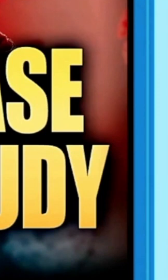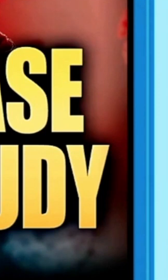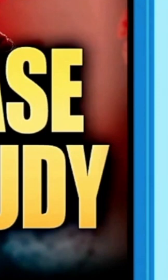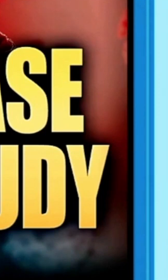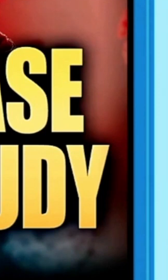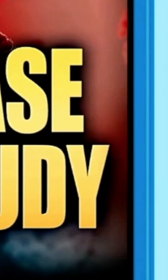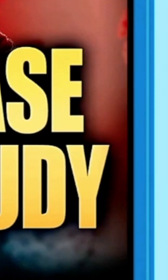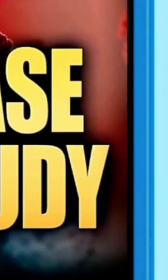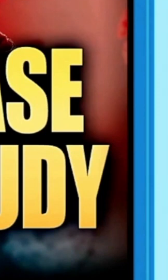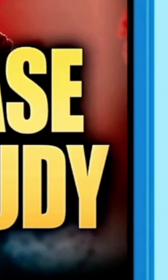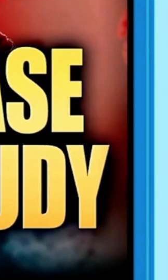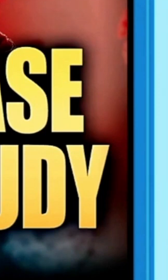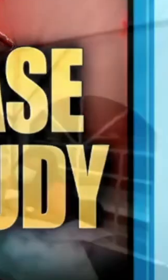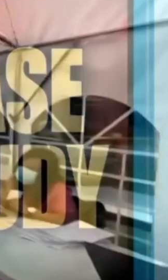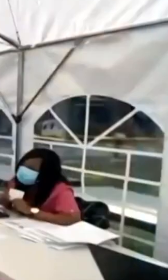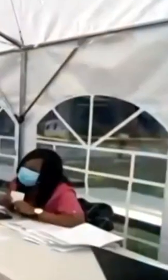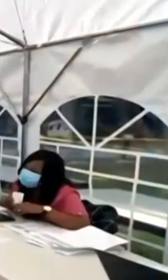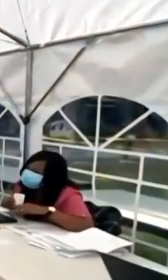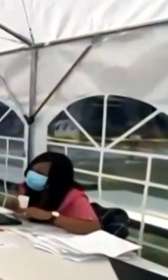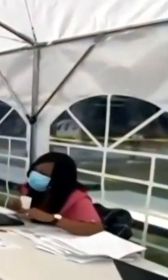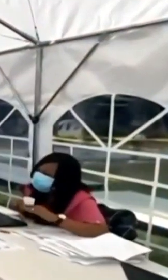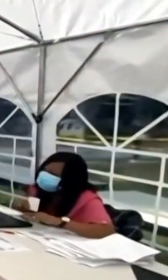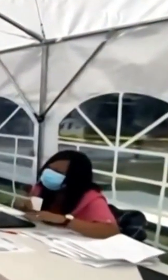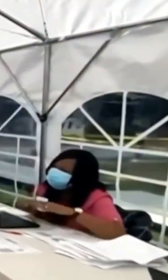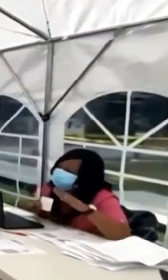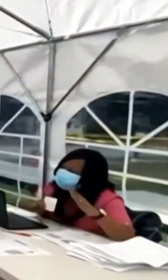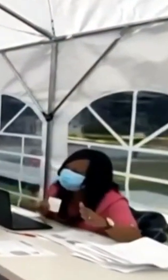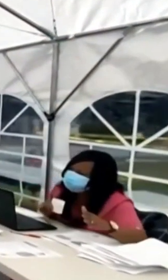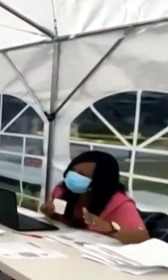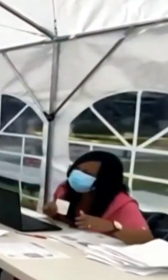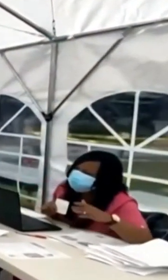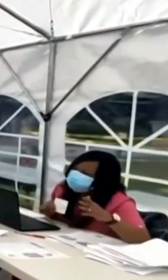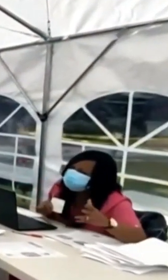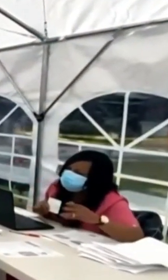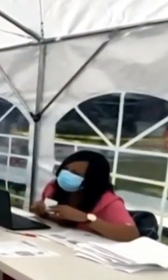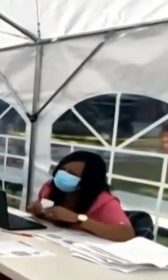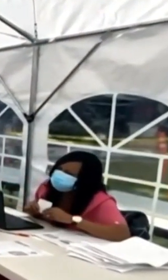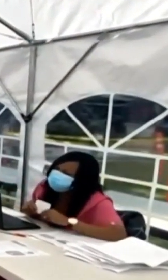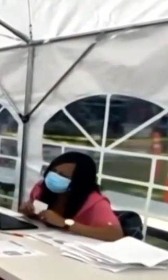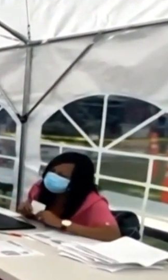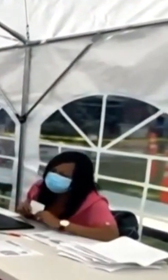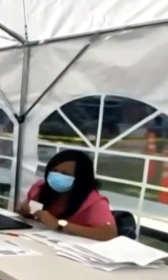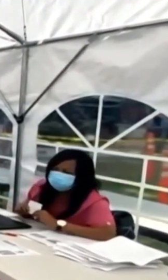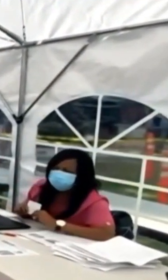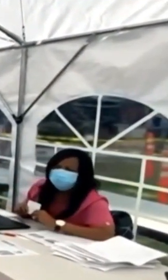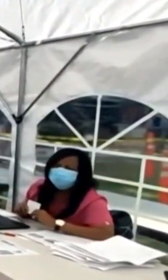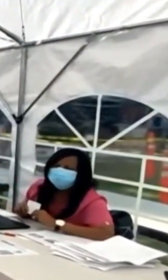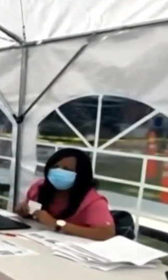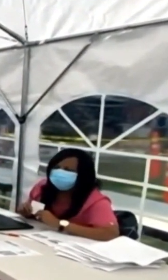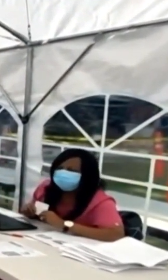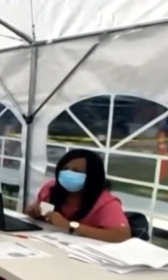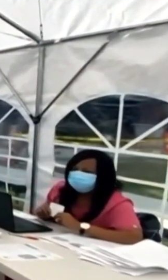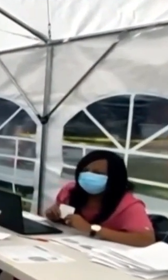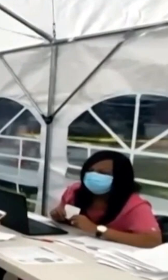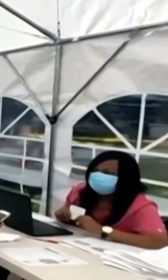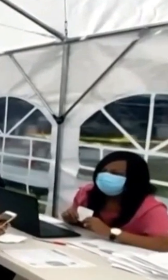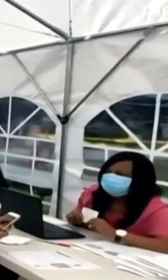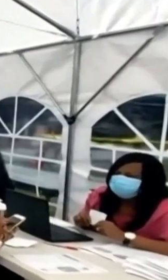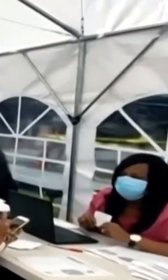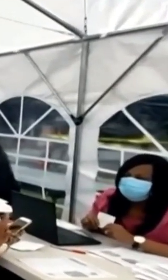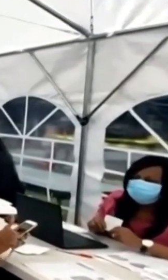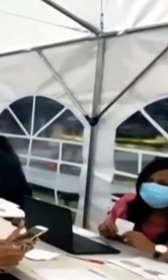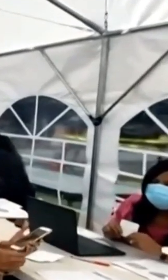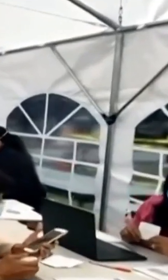around the country. Dr. Abraham is in charge of vaccine distribution at Kedren Health. He's doing it in a way that makes sure the vaccines are given out equitably,